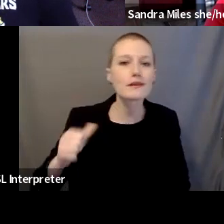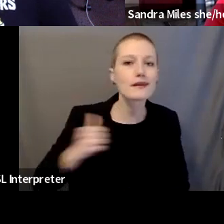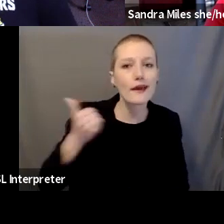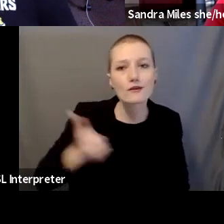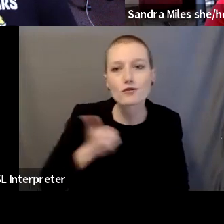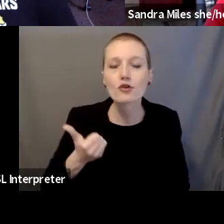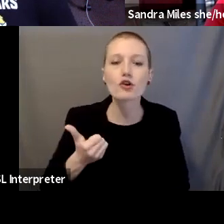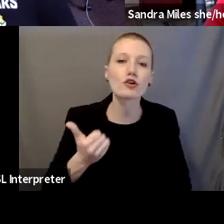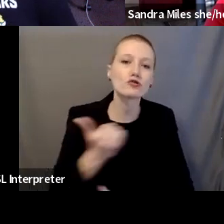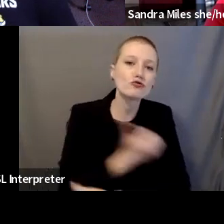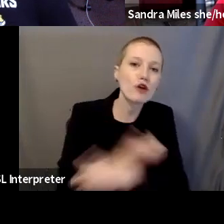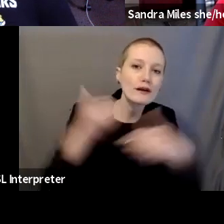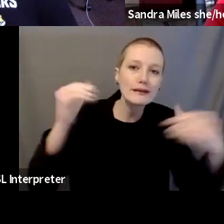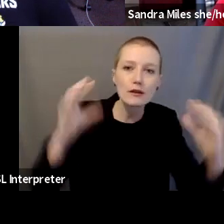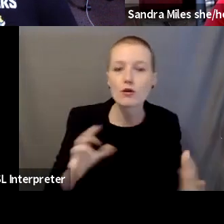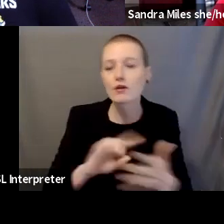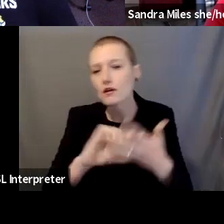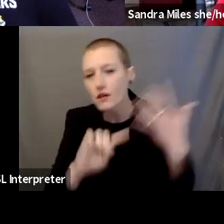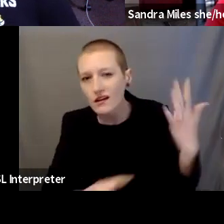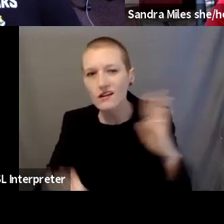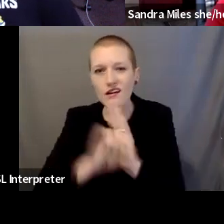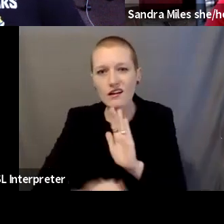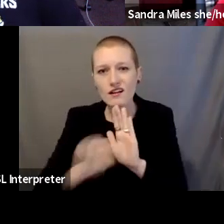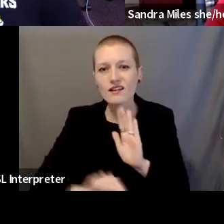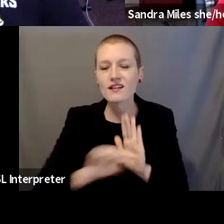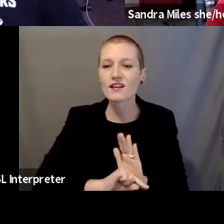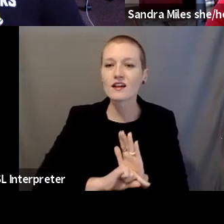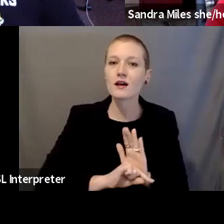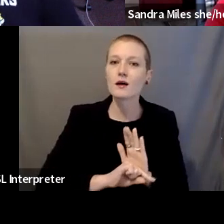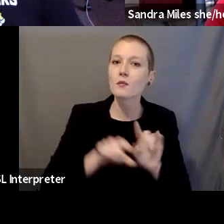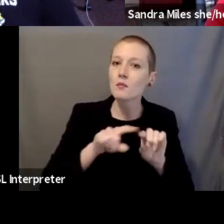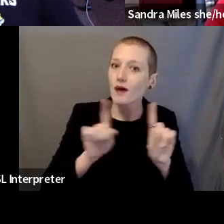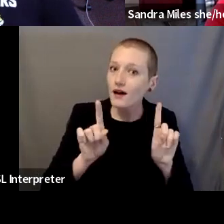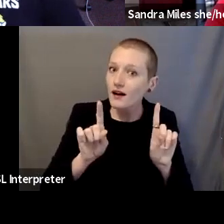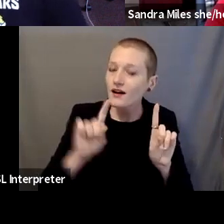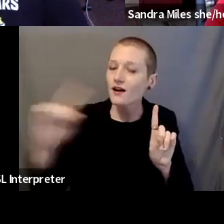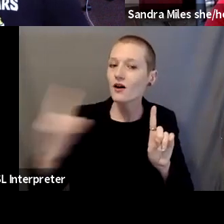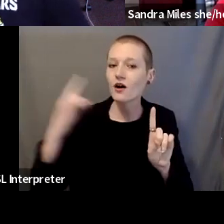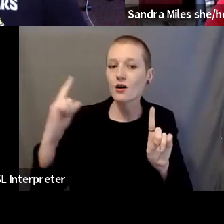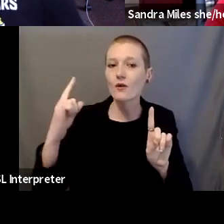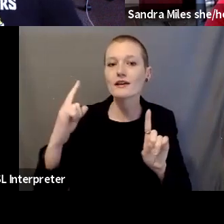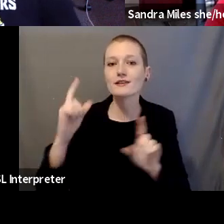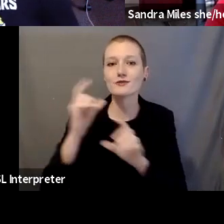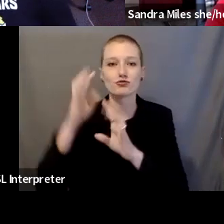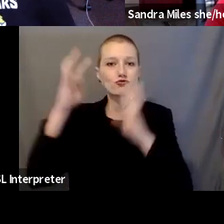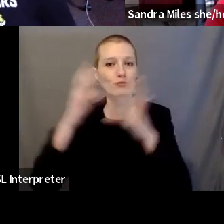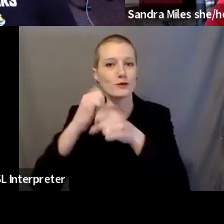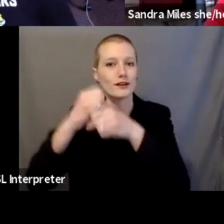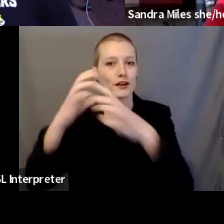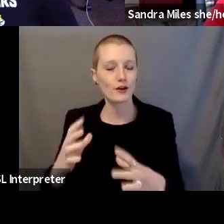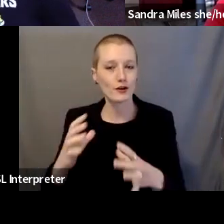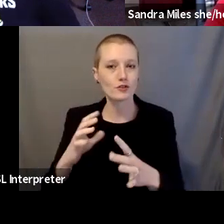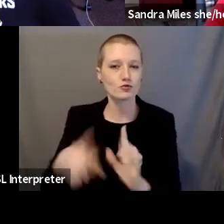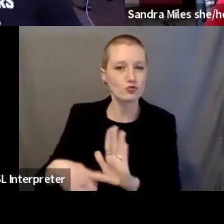look bad, but there's always, you know, creators who are making us look accurate and look like